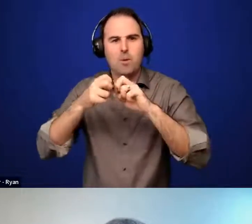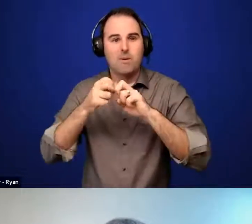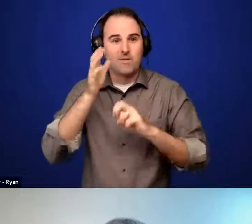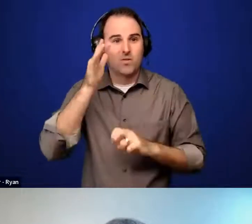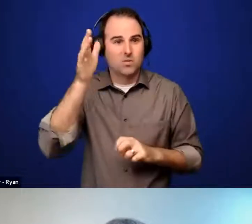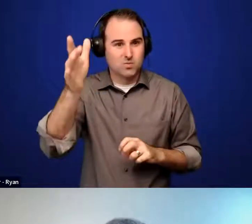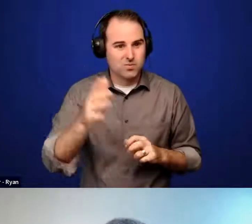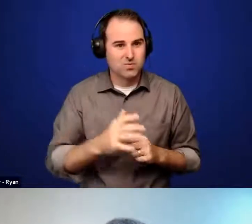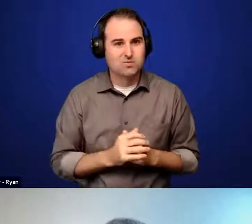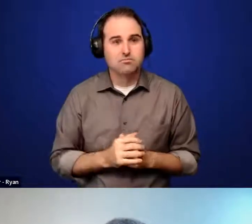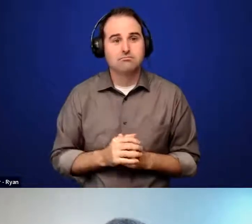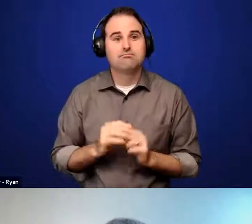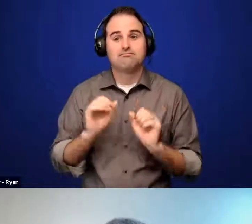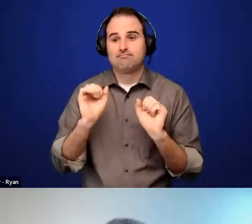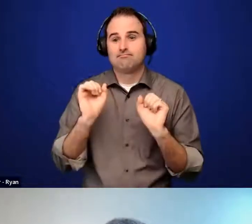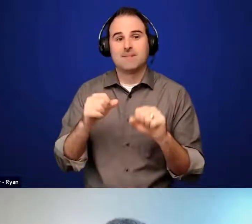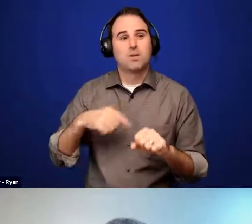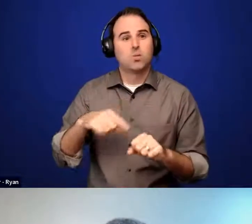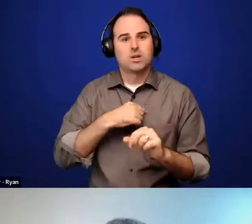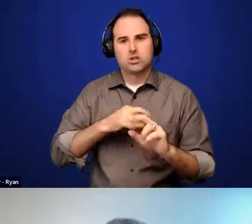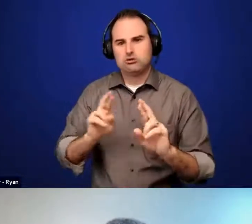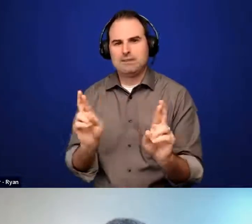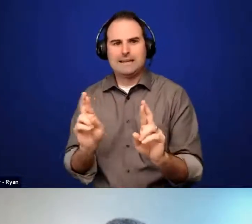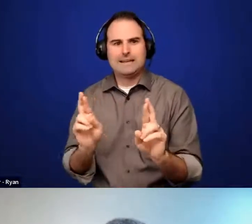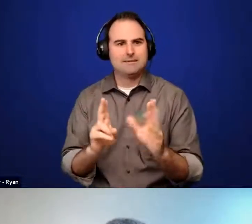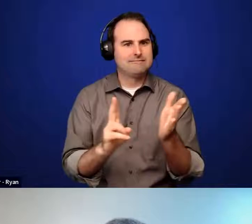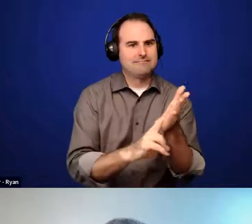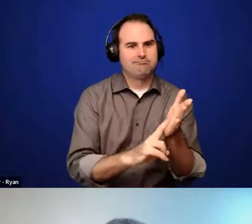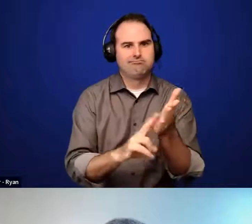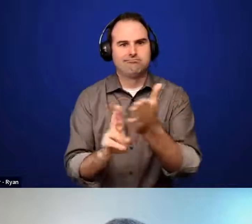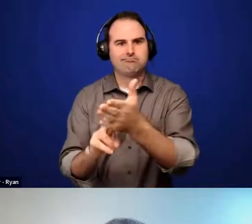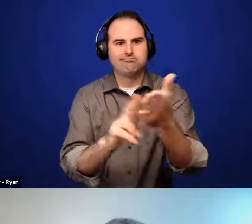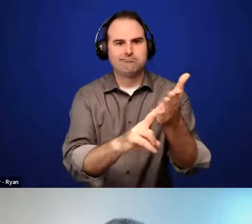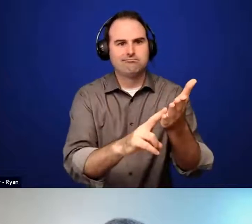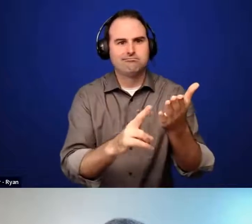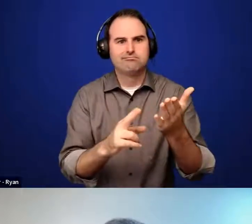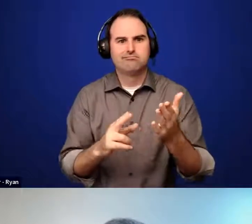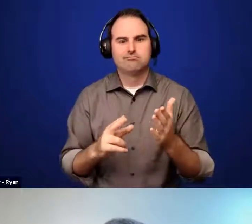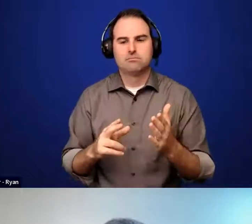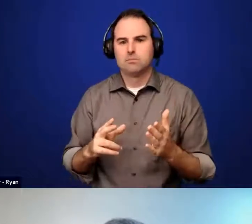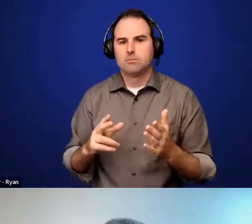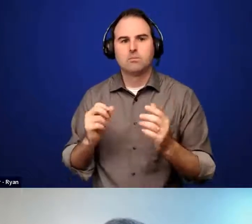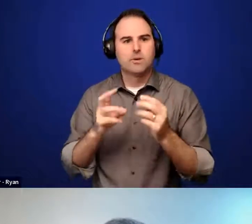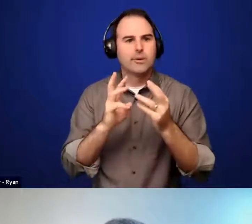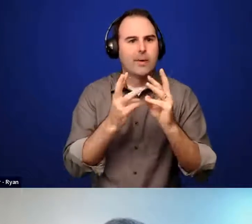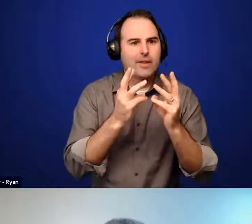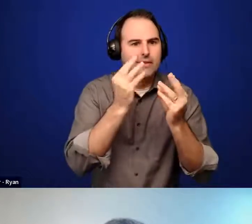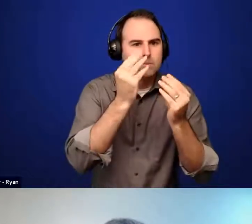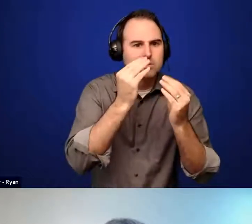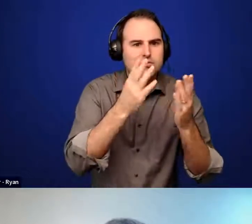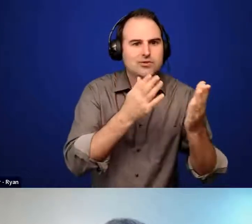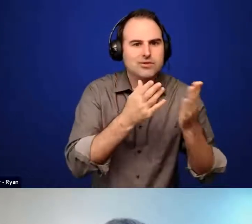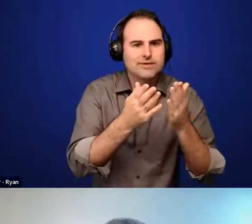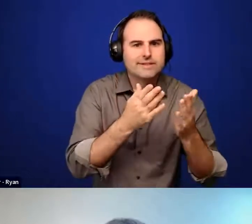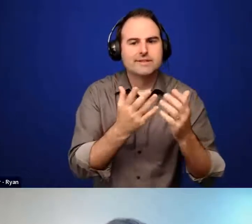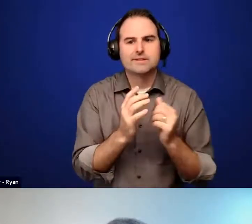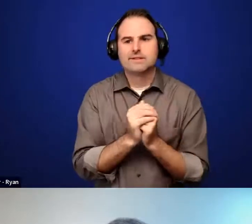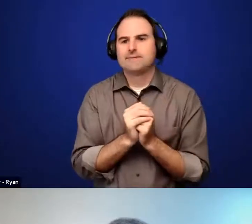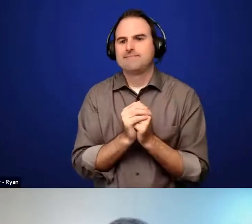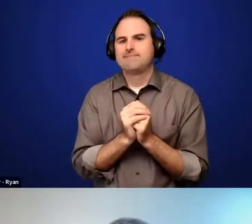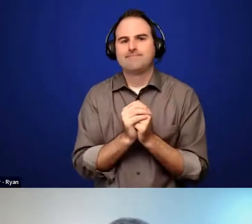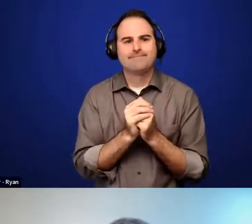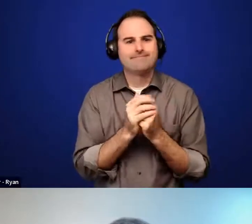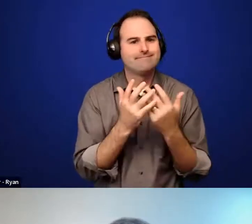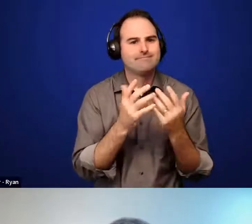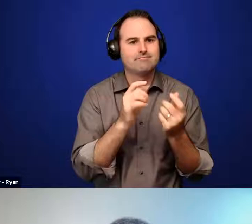we can counteract very quickly, be it through weather information services, etc.,